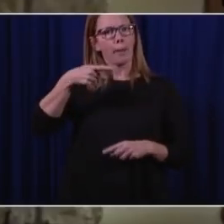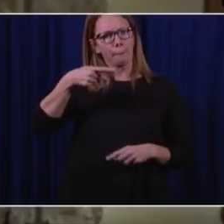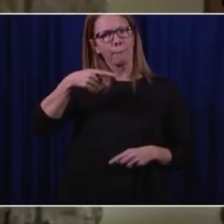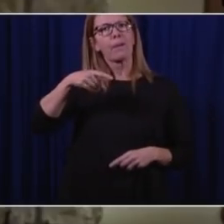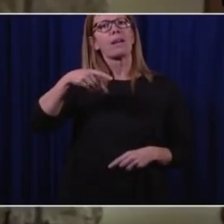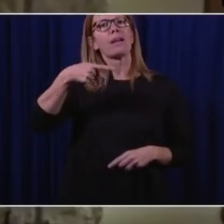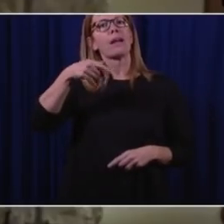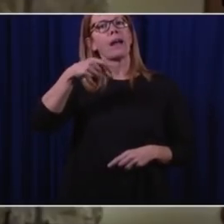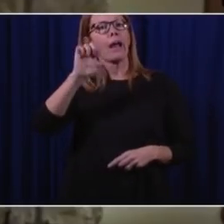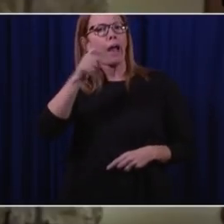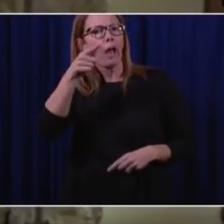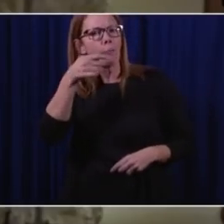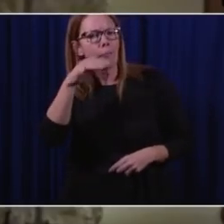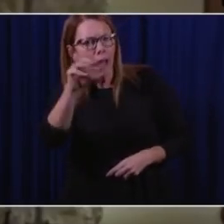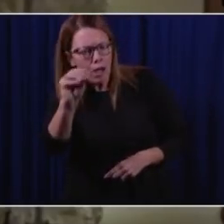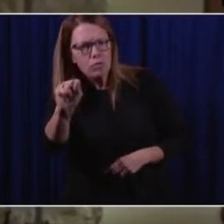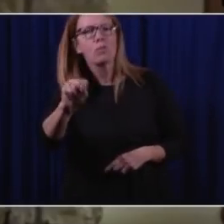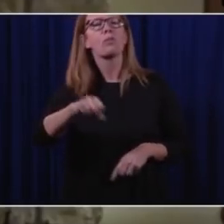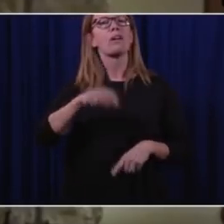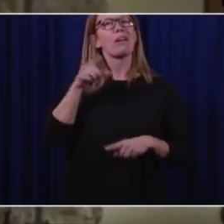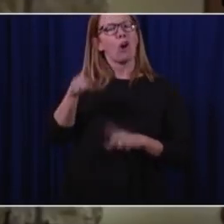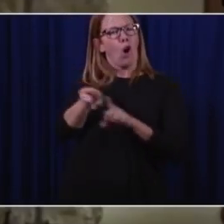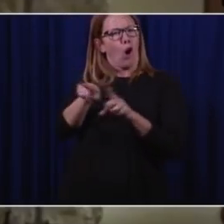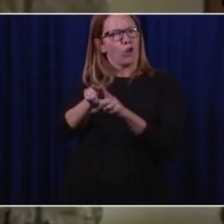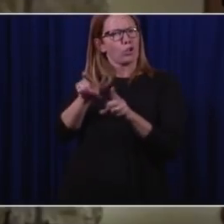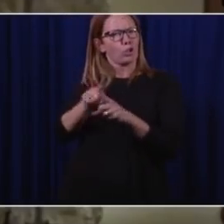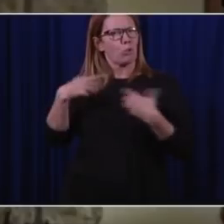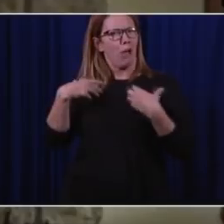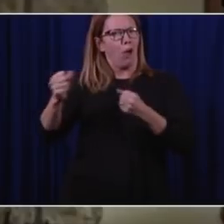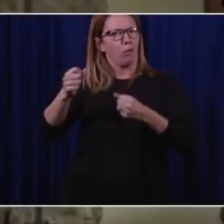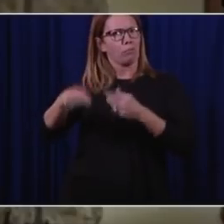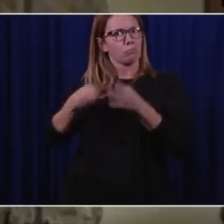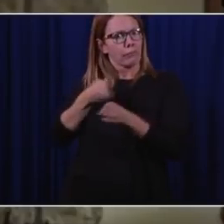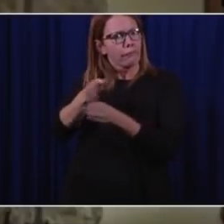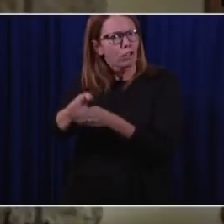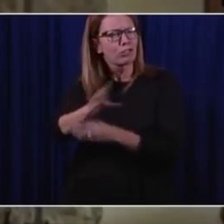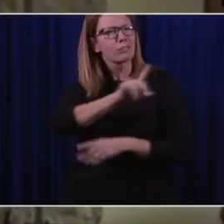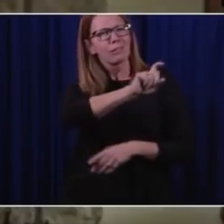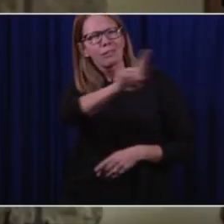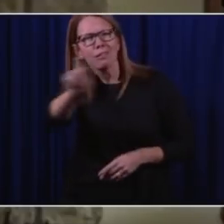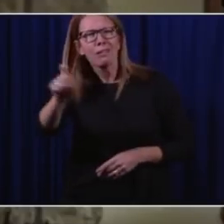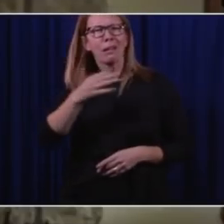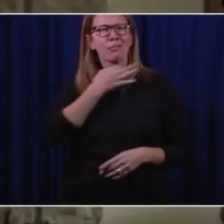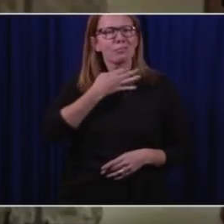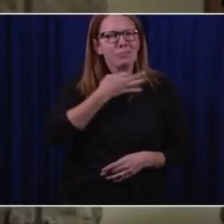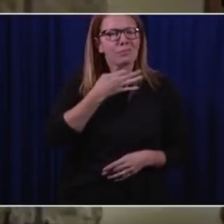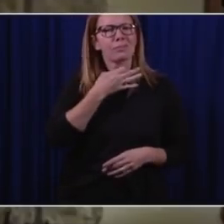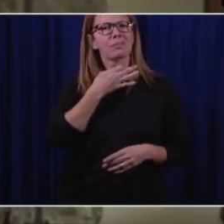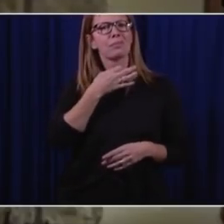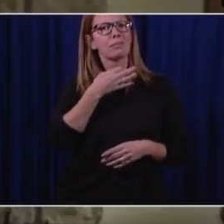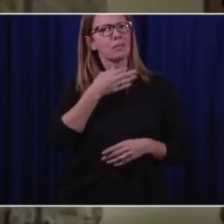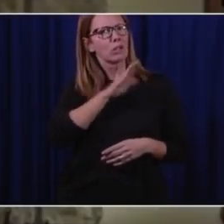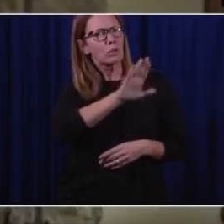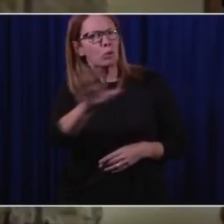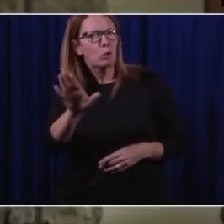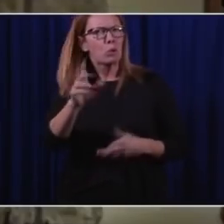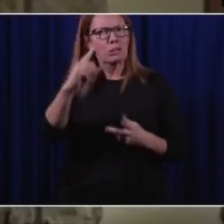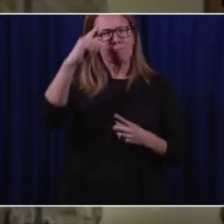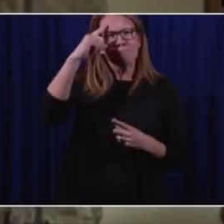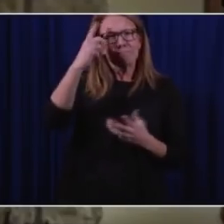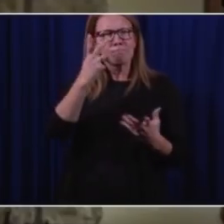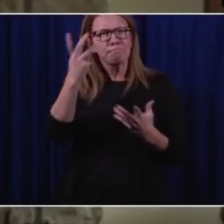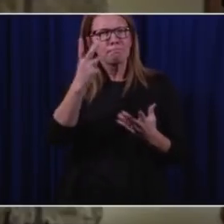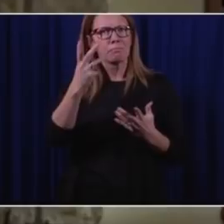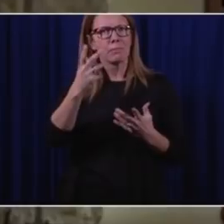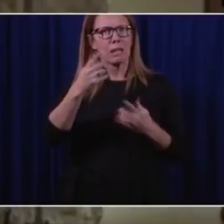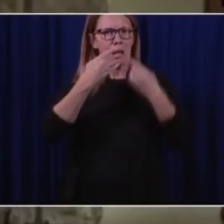do now. And also from the health professionals, I'd like to know what they hear, what they think when they hear people insisting